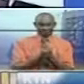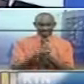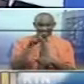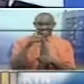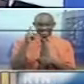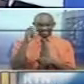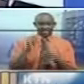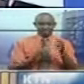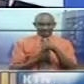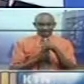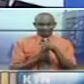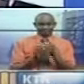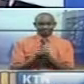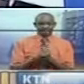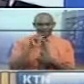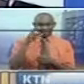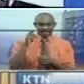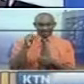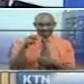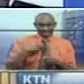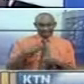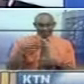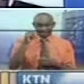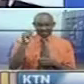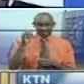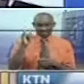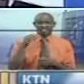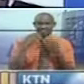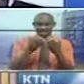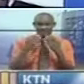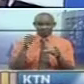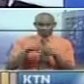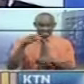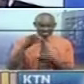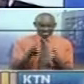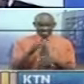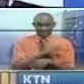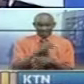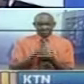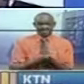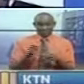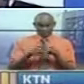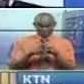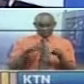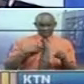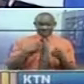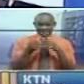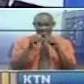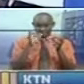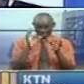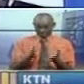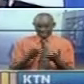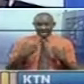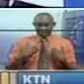is KTN Prime and Ben Kitili. And I'm Nancy Kachingera. Thank you very much for joining us this evening. We're also joined by our sign